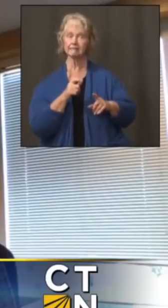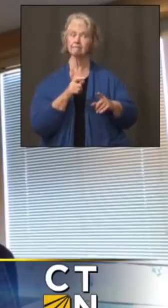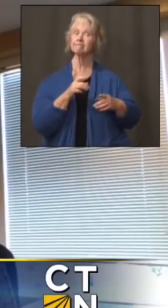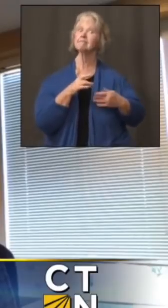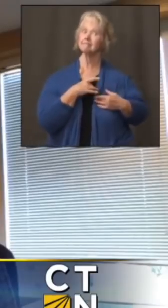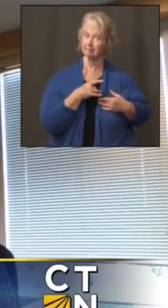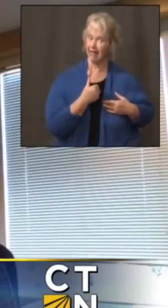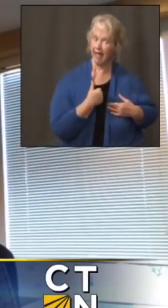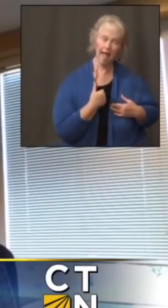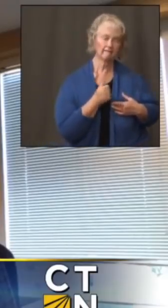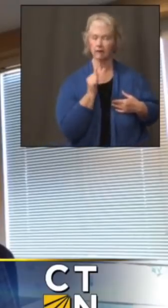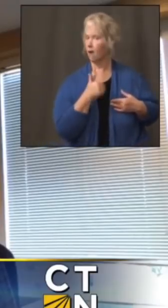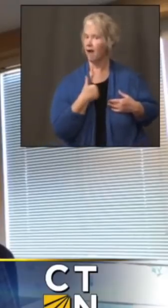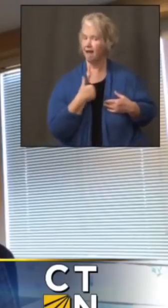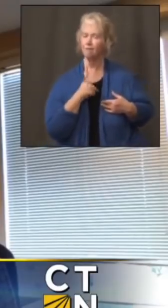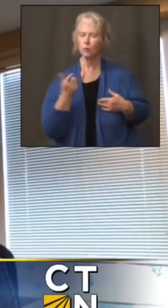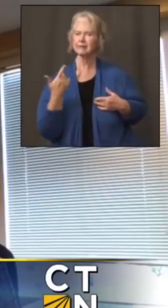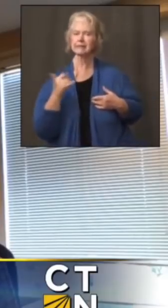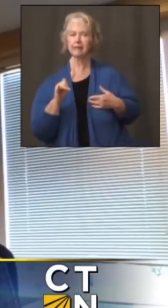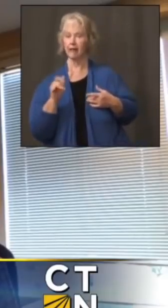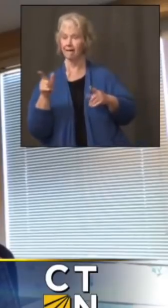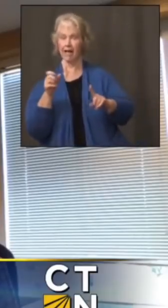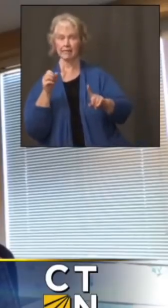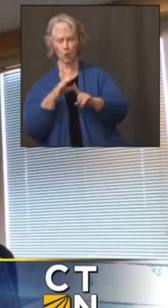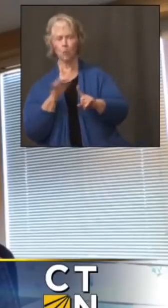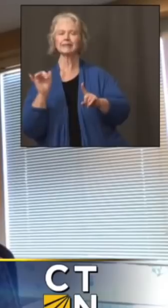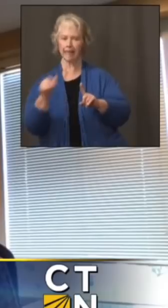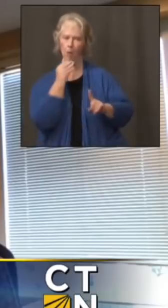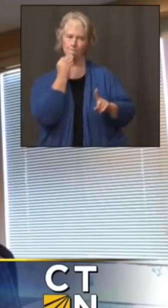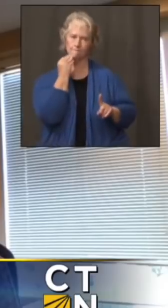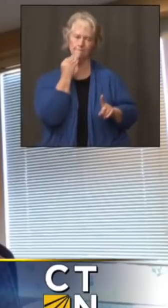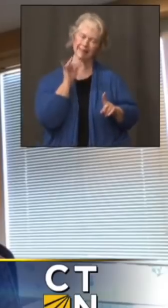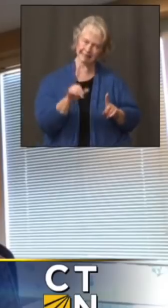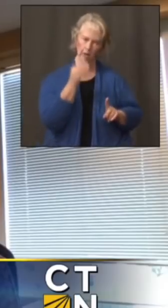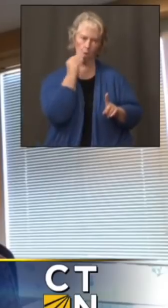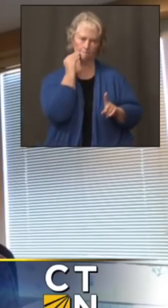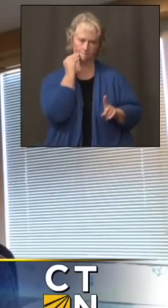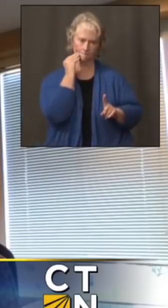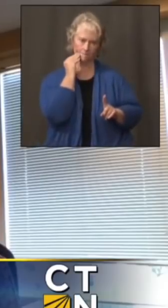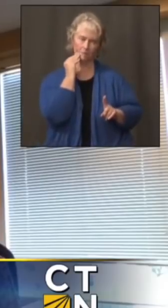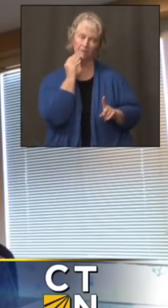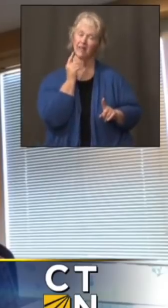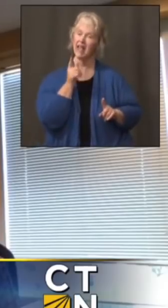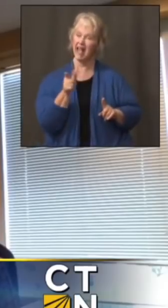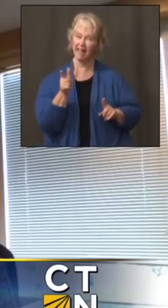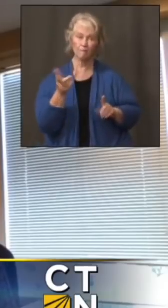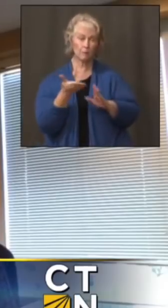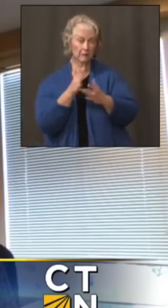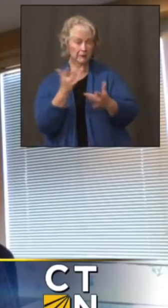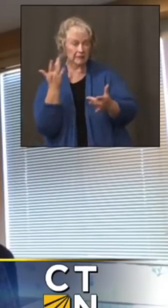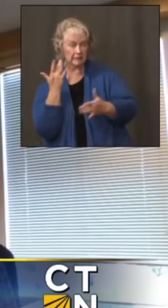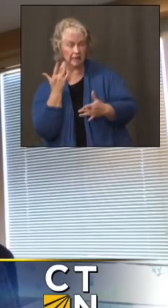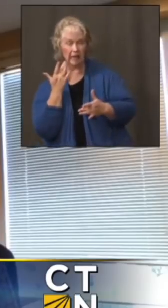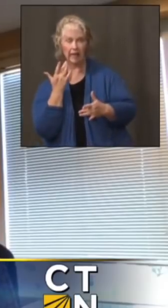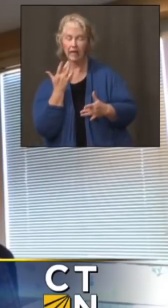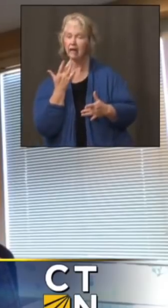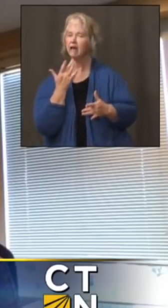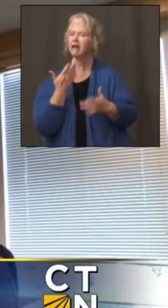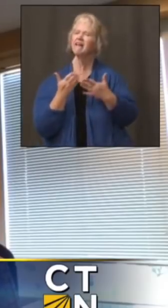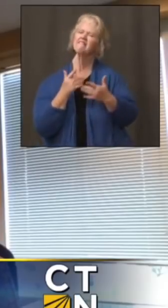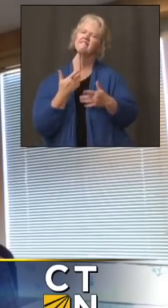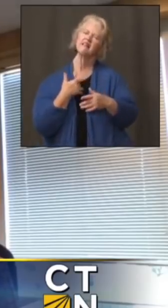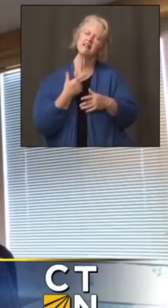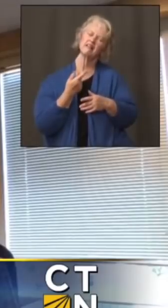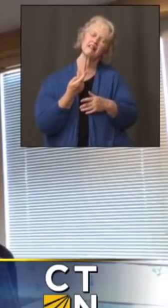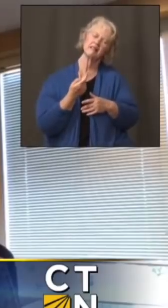exposure, you need to stay home. And if you're sick with COVID, even if you have very mild or